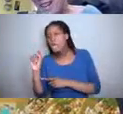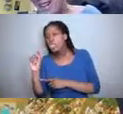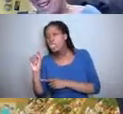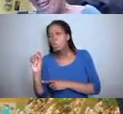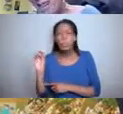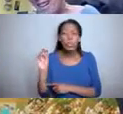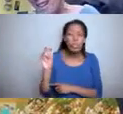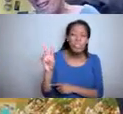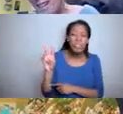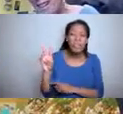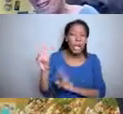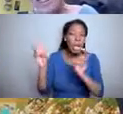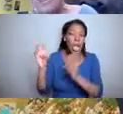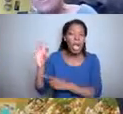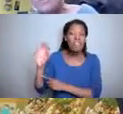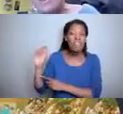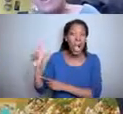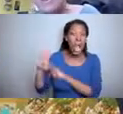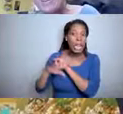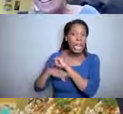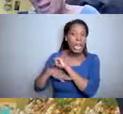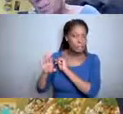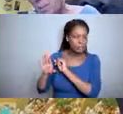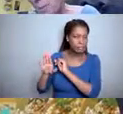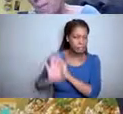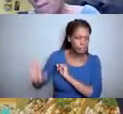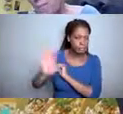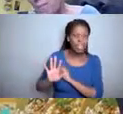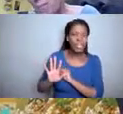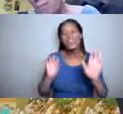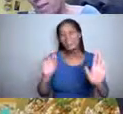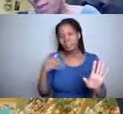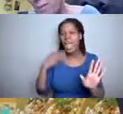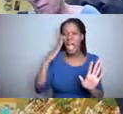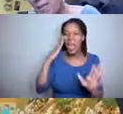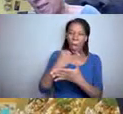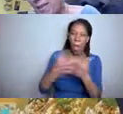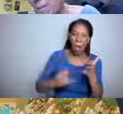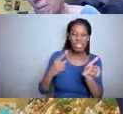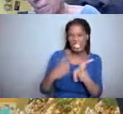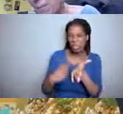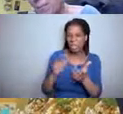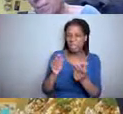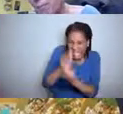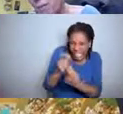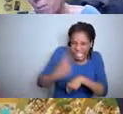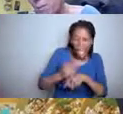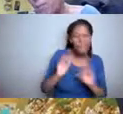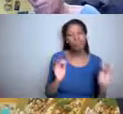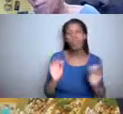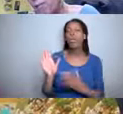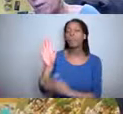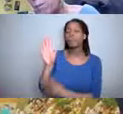i you work all the time in public art with those those generalities to some degree so i appreciate it yeah so that's also